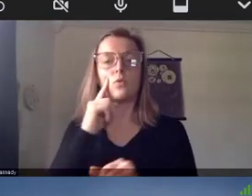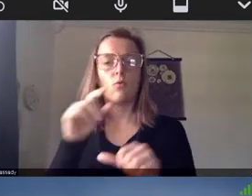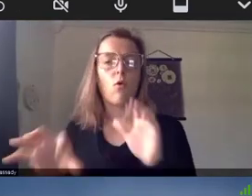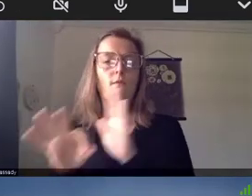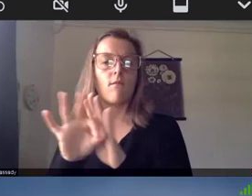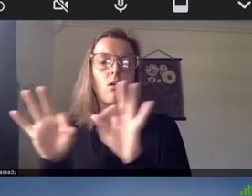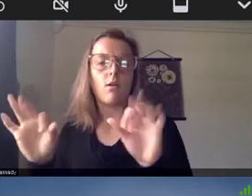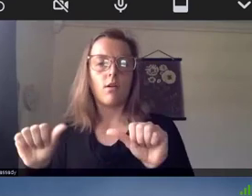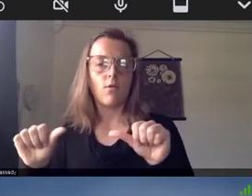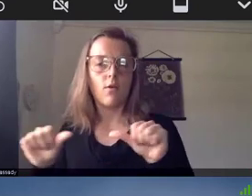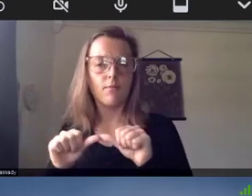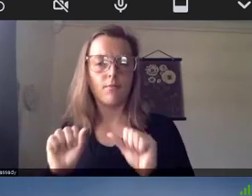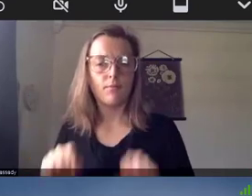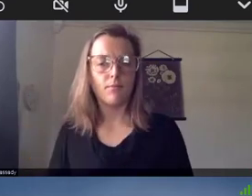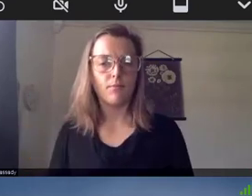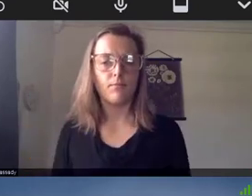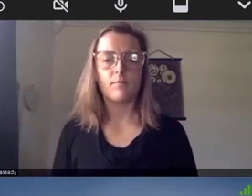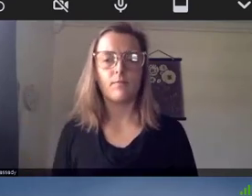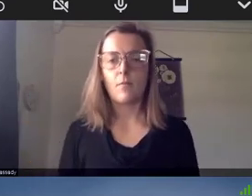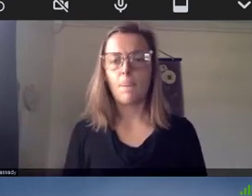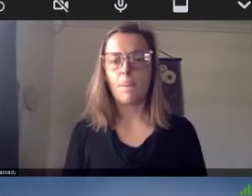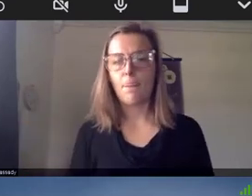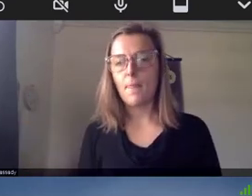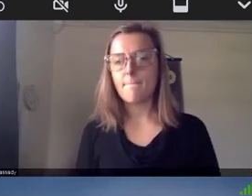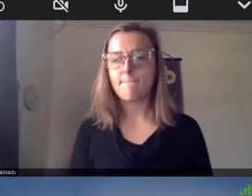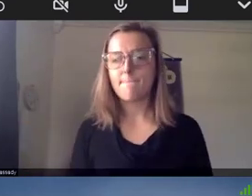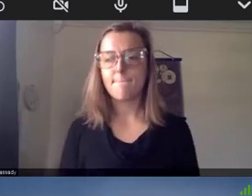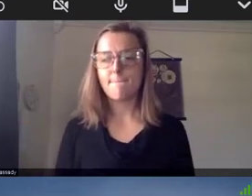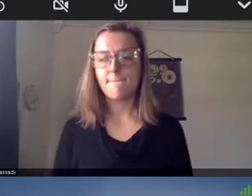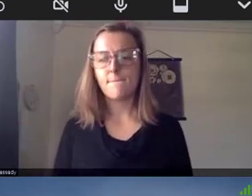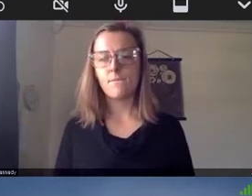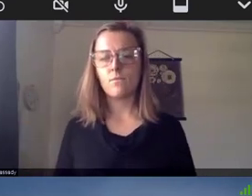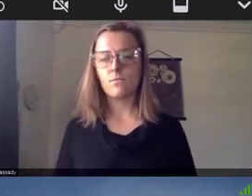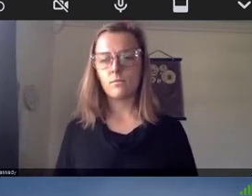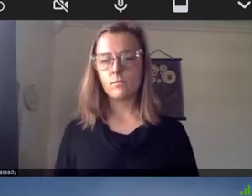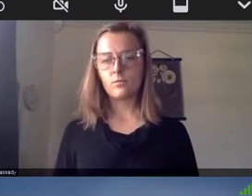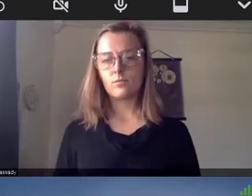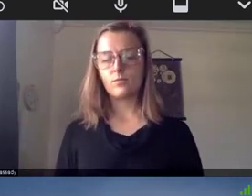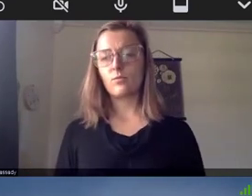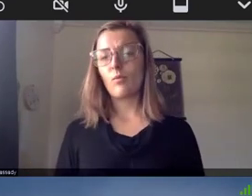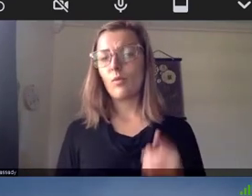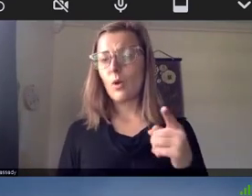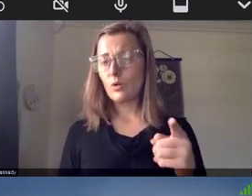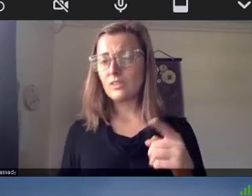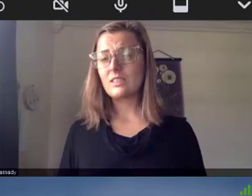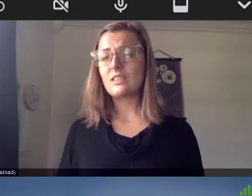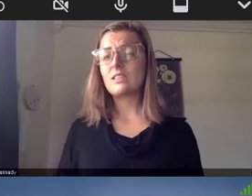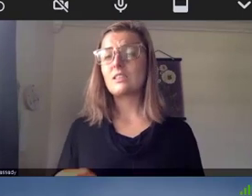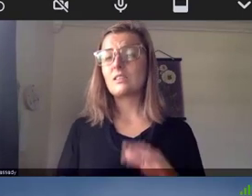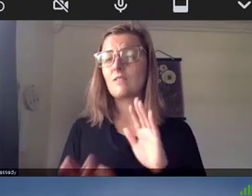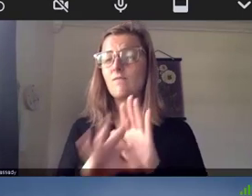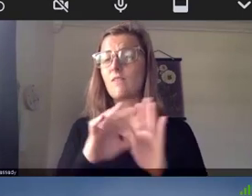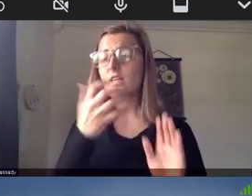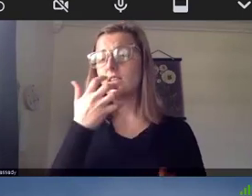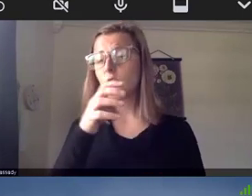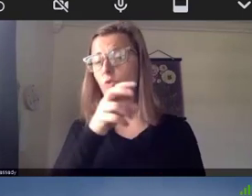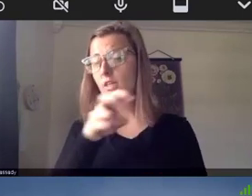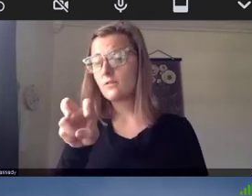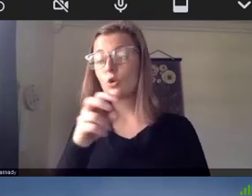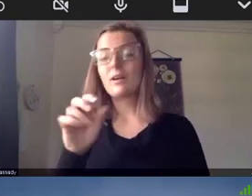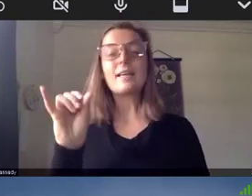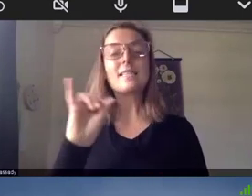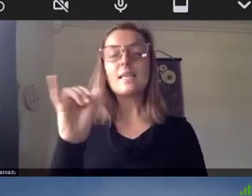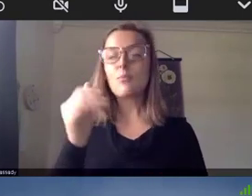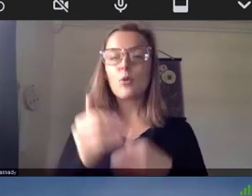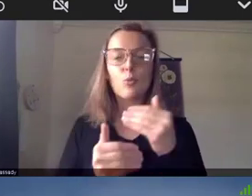Right, so this is just how do you find the heat transfer. So it's a similar process, but it's a little bit different. Right, so here the first two steps are the same.